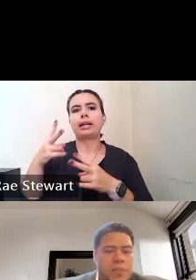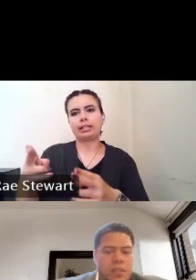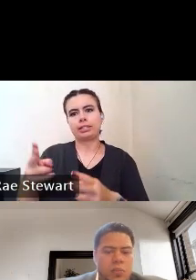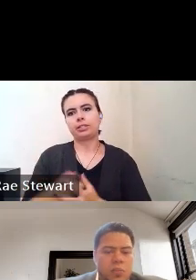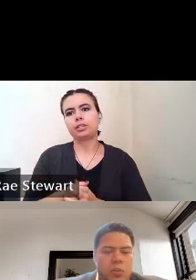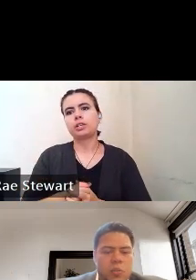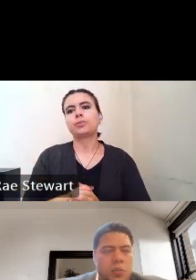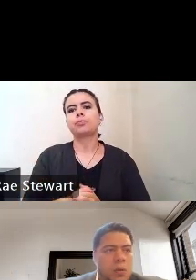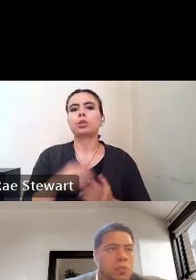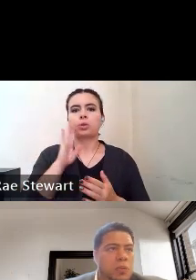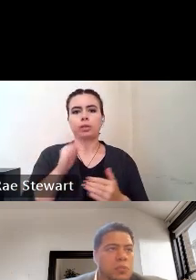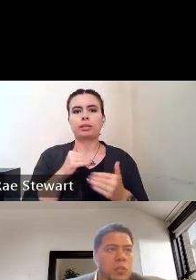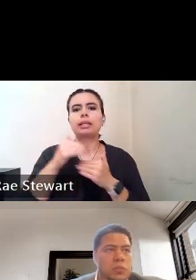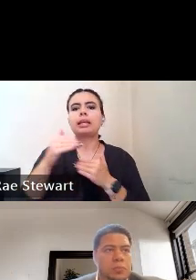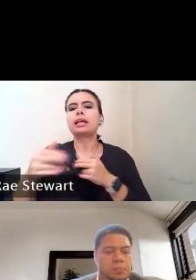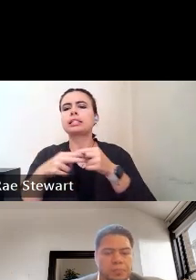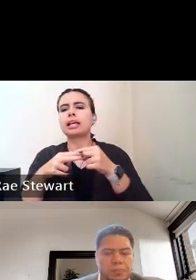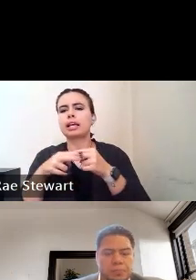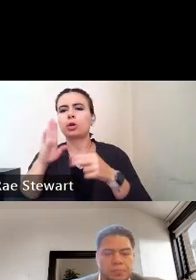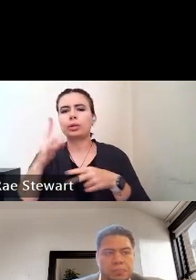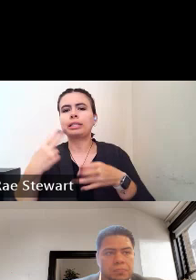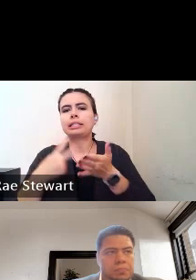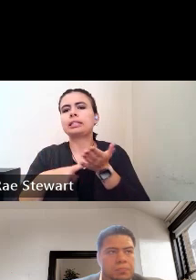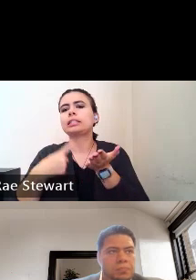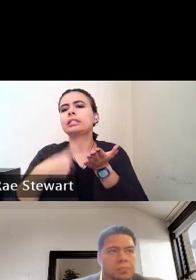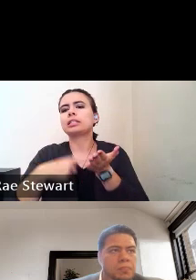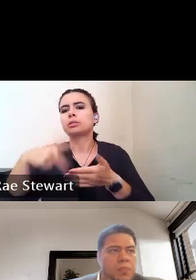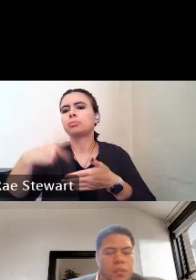slide, we'll talk a little bit about program structure.